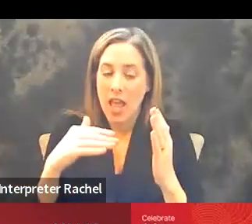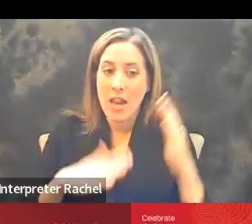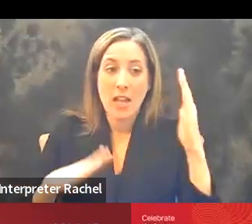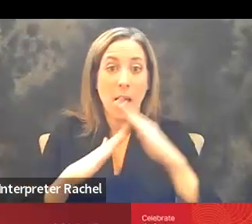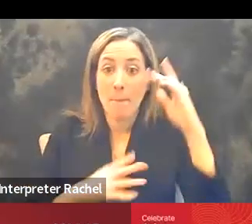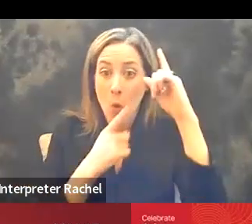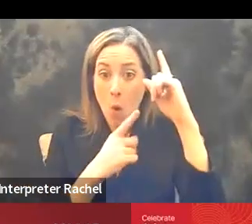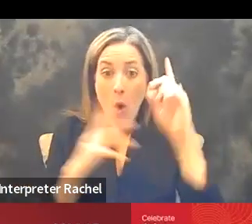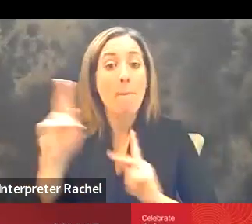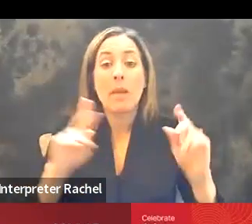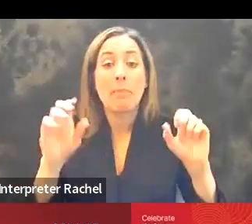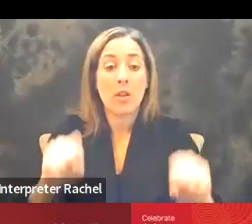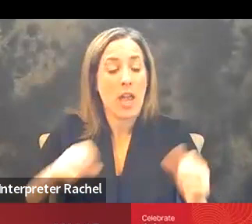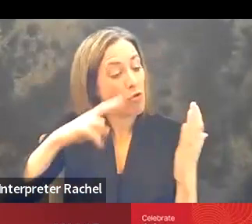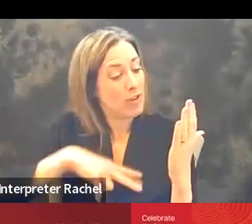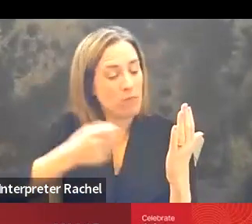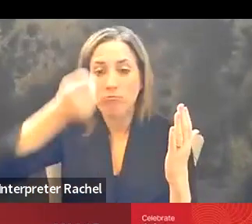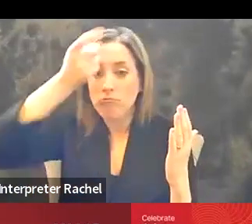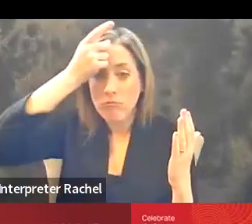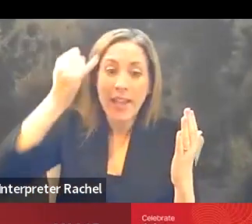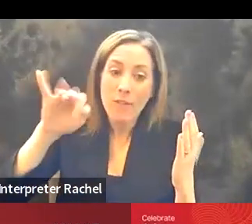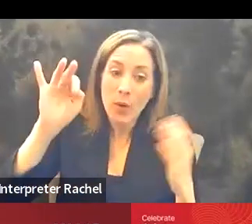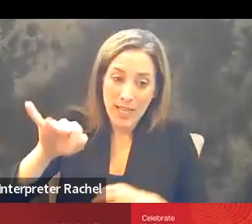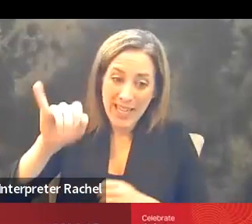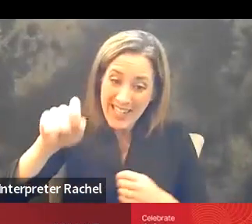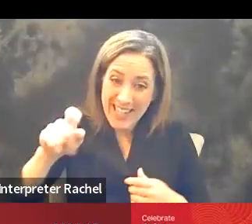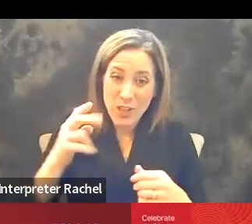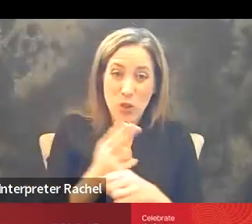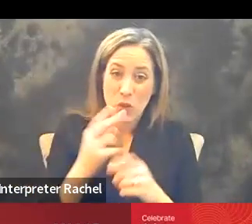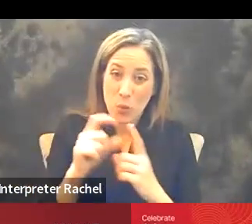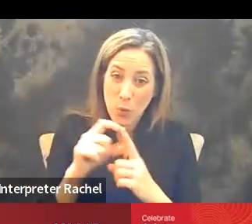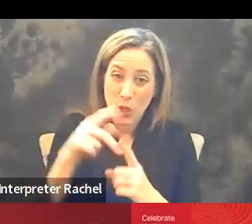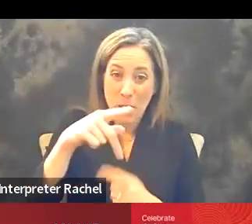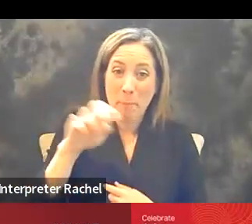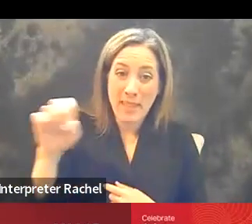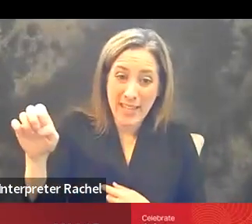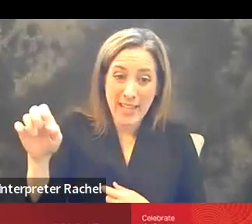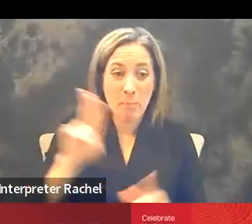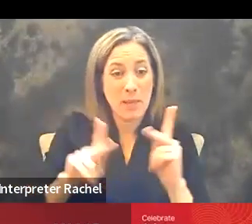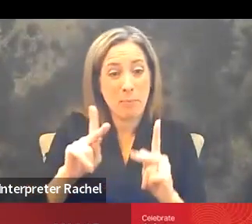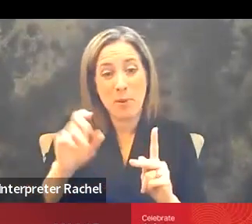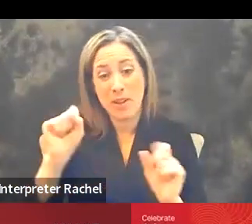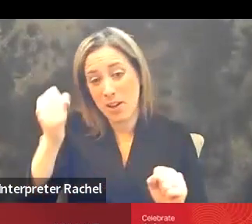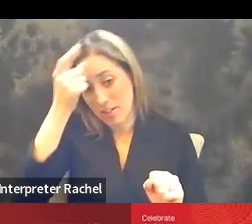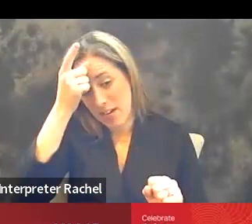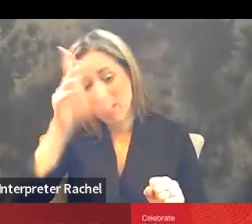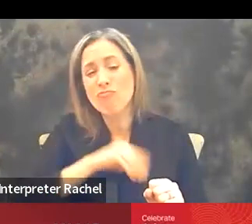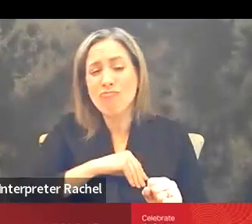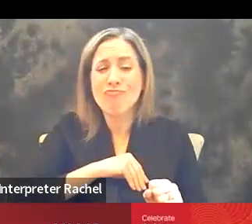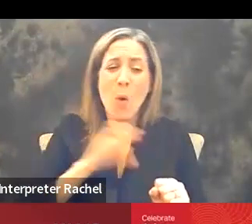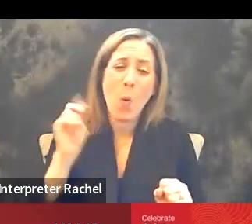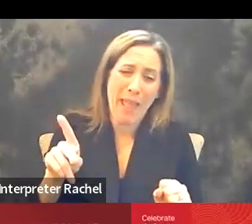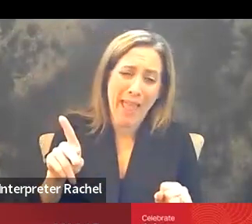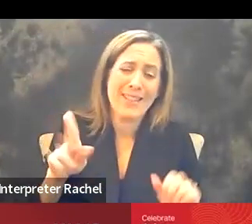that people can understand. And if we have to use the word P so that people can understand, then I guess I'm okay with using it. But I don't